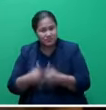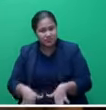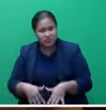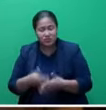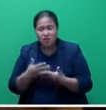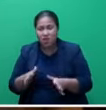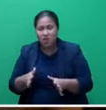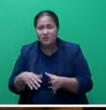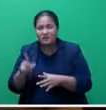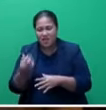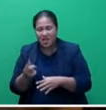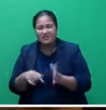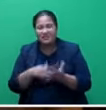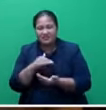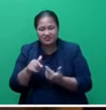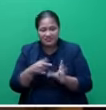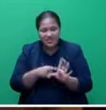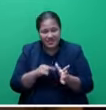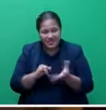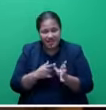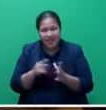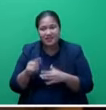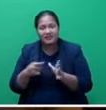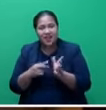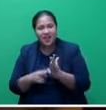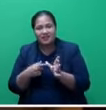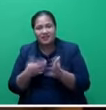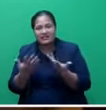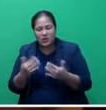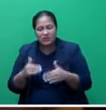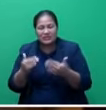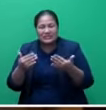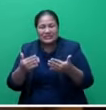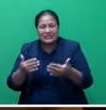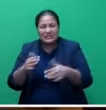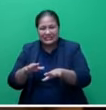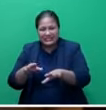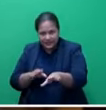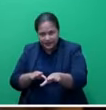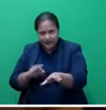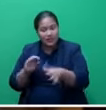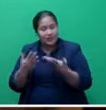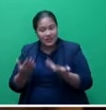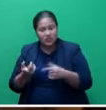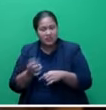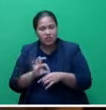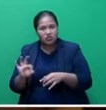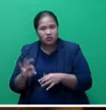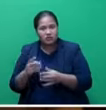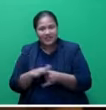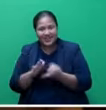and tropical cyclone Ana have been a serious setback, and this will not be the last storms to affect